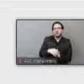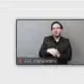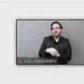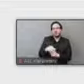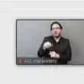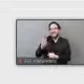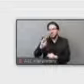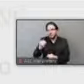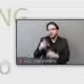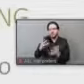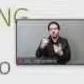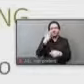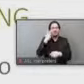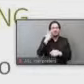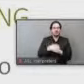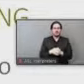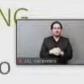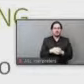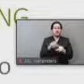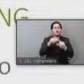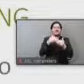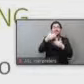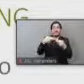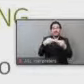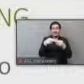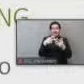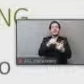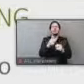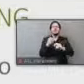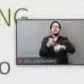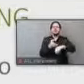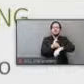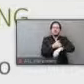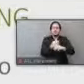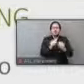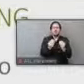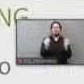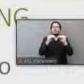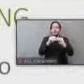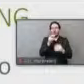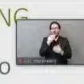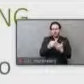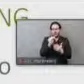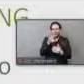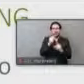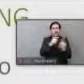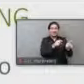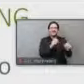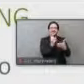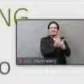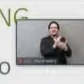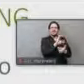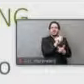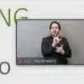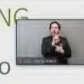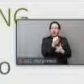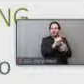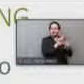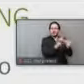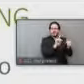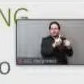and this is to build on the great news from Secretary Collins about nursing homes, and a shout out to